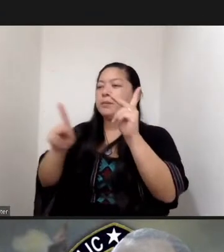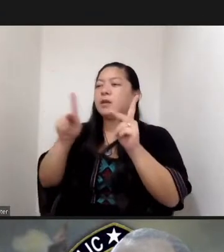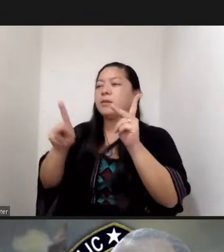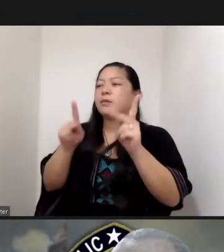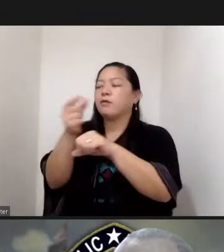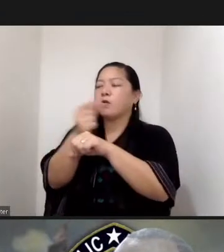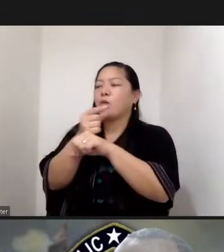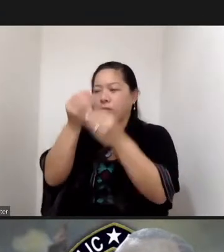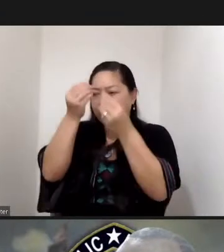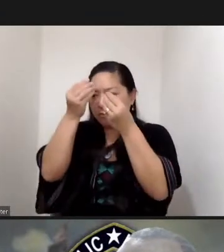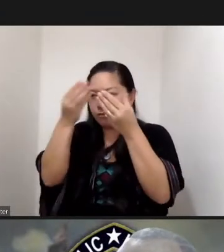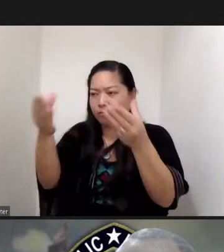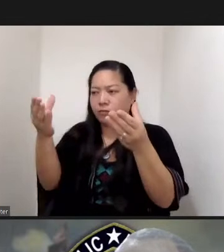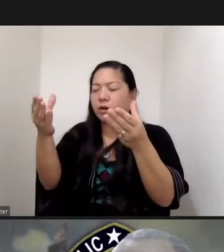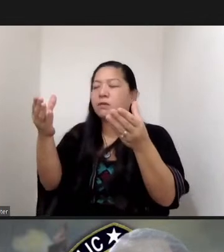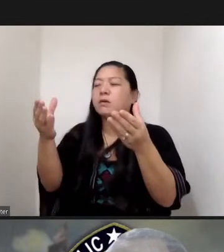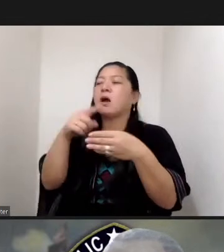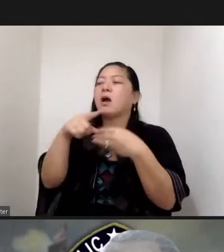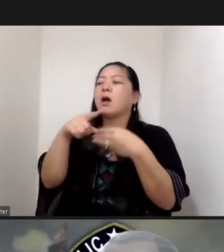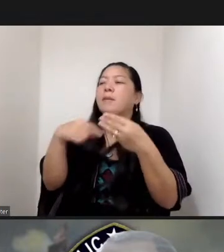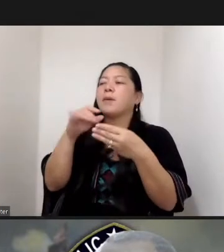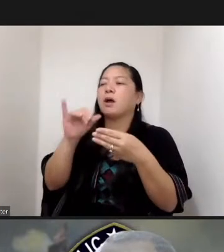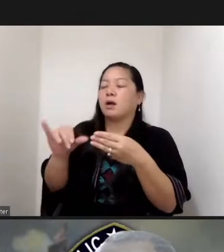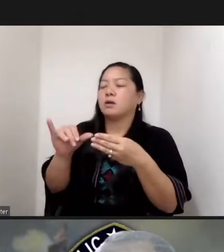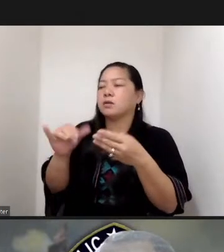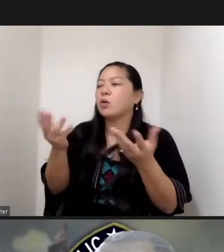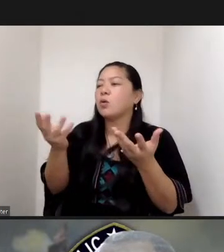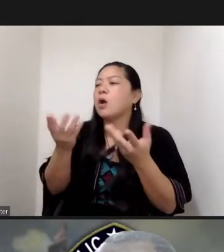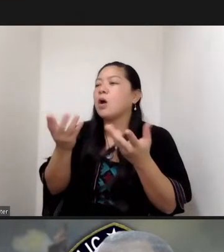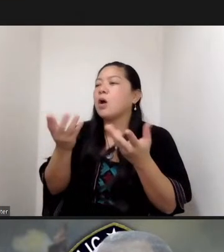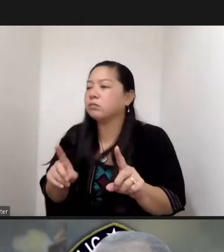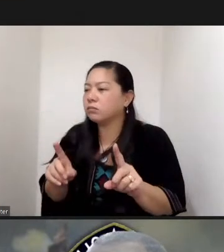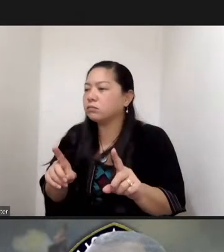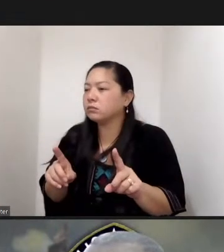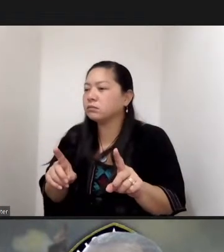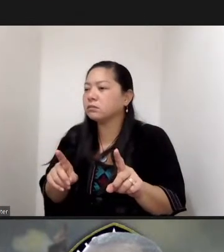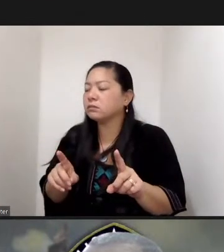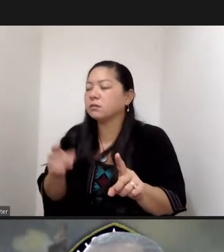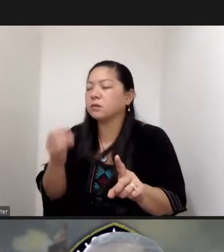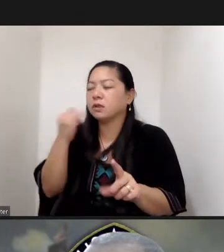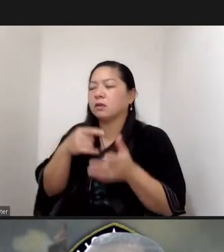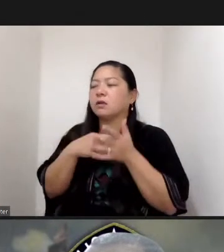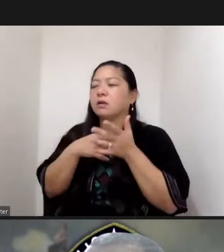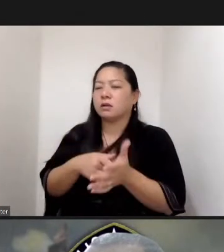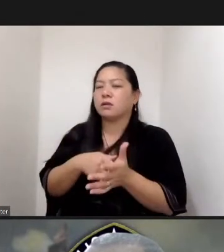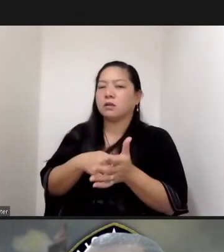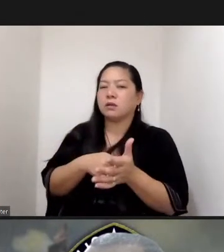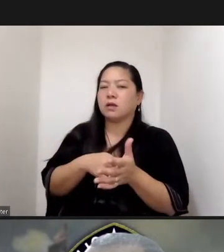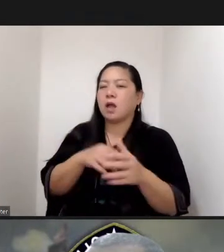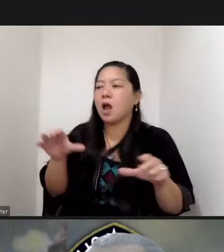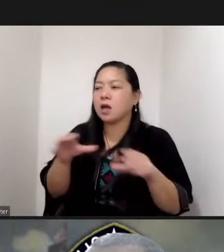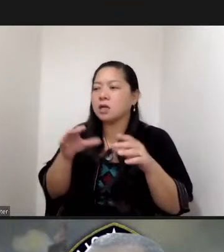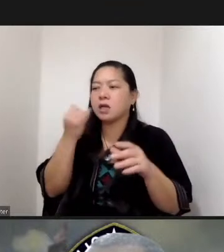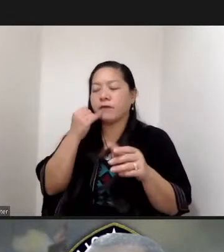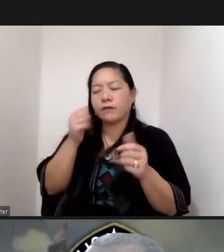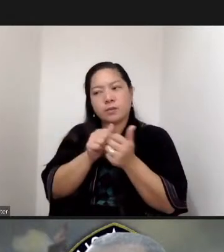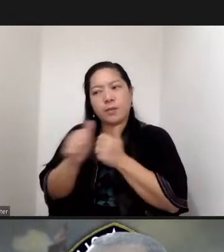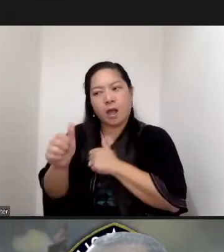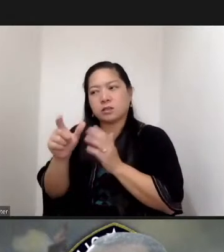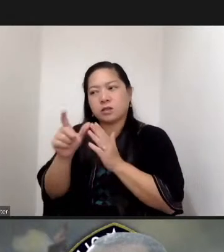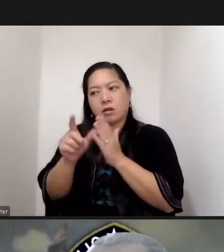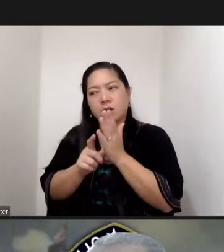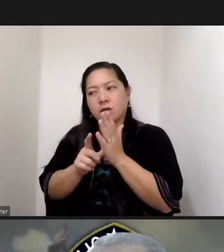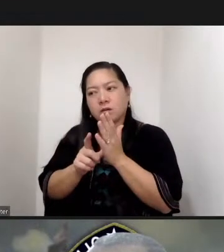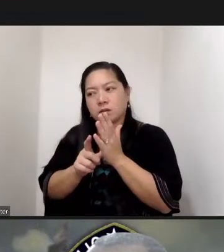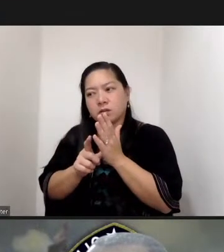Guam about the consequences of this action if it is passed.